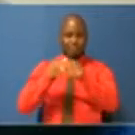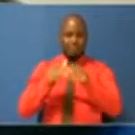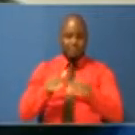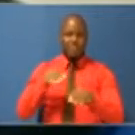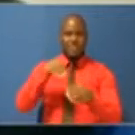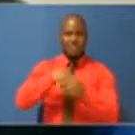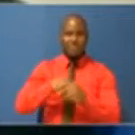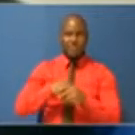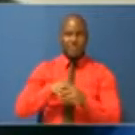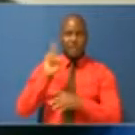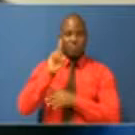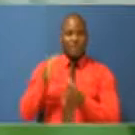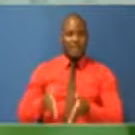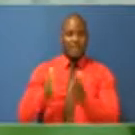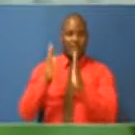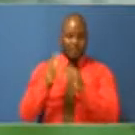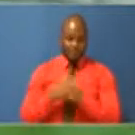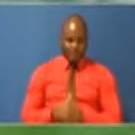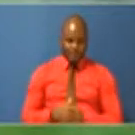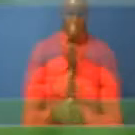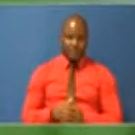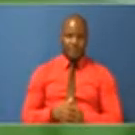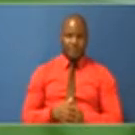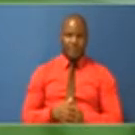experience on our roads daily